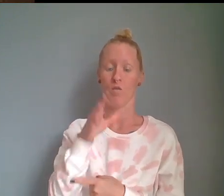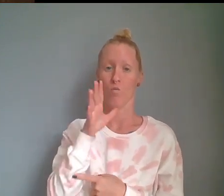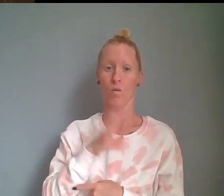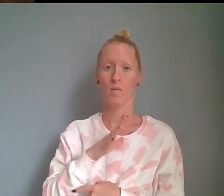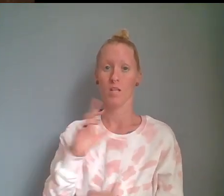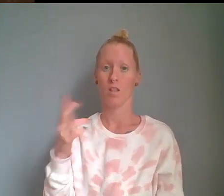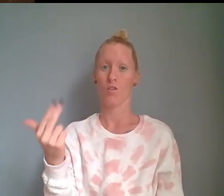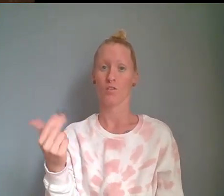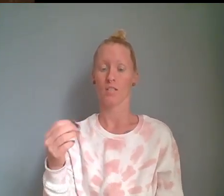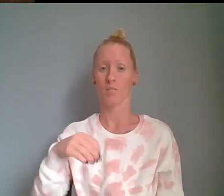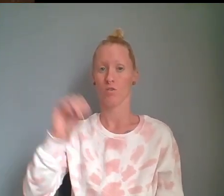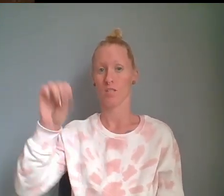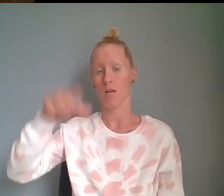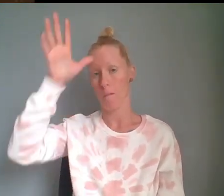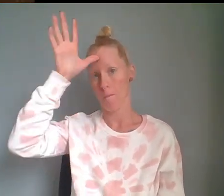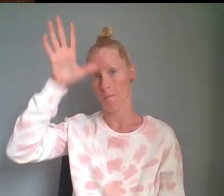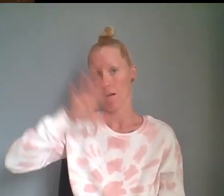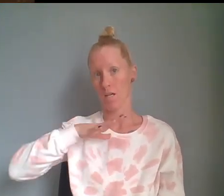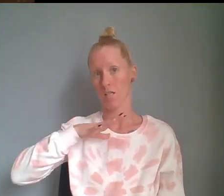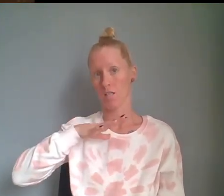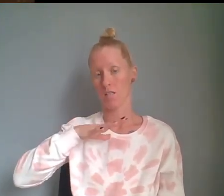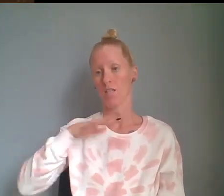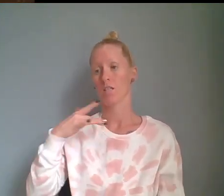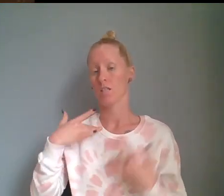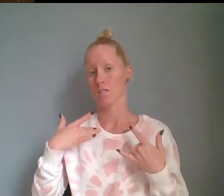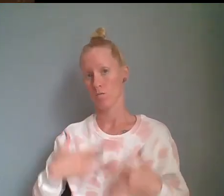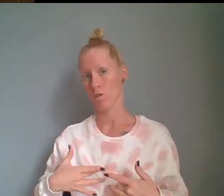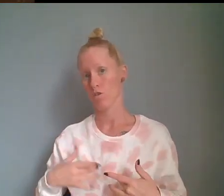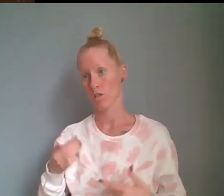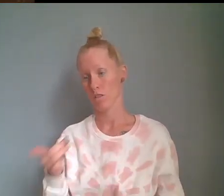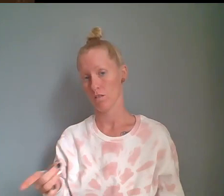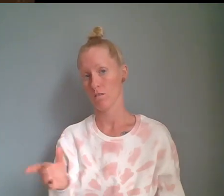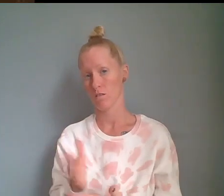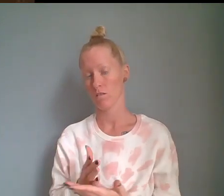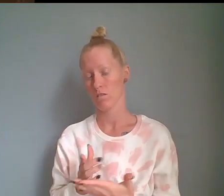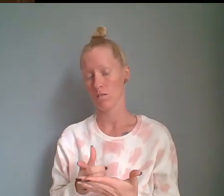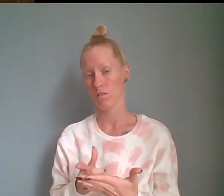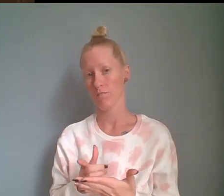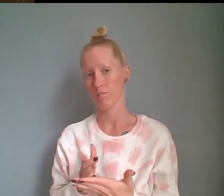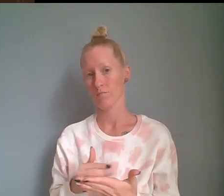13% of men will have an episode of serious depression at some time in their lives.